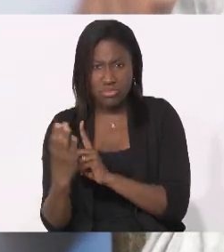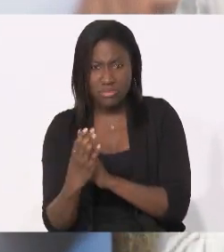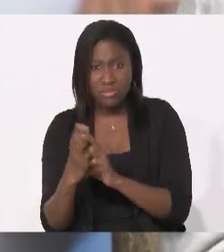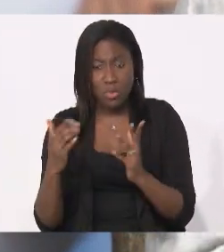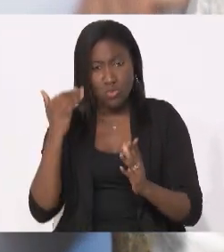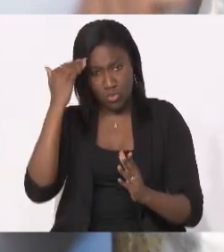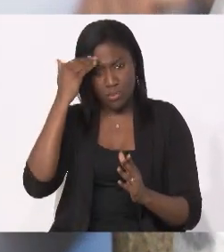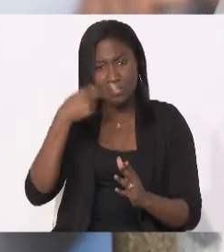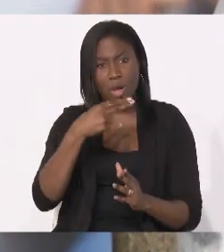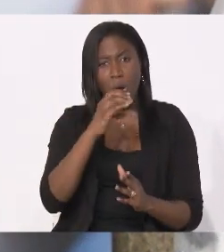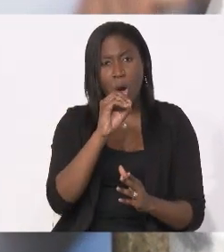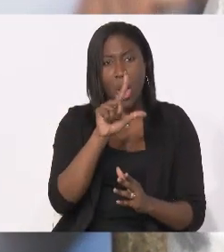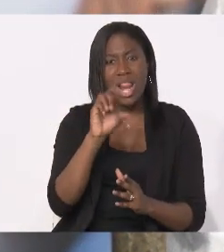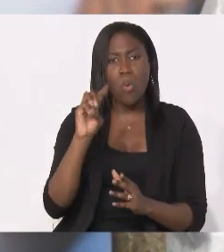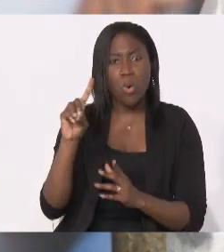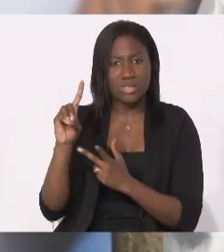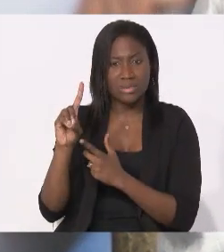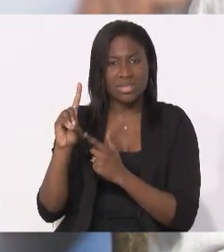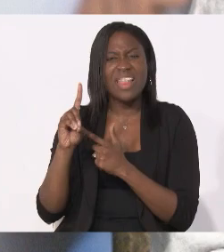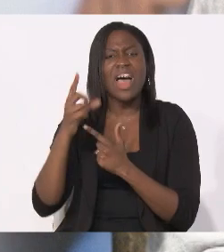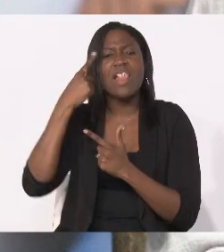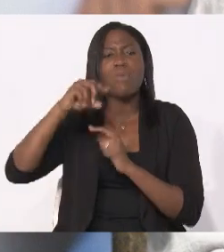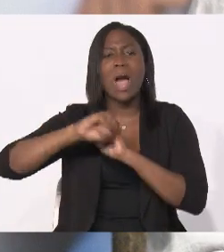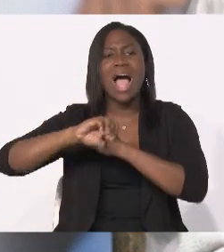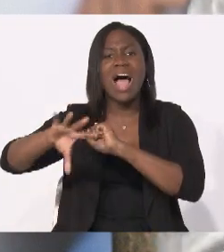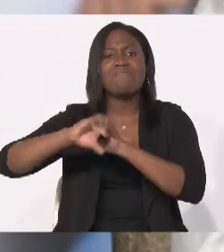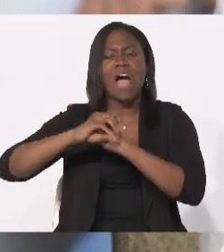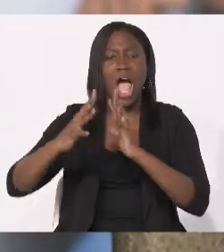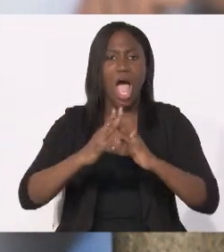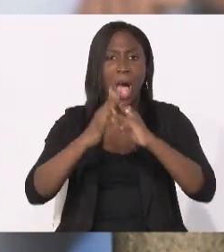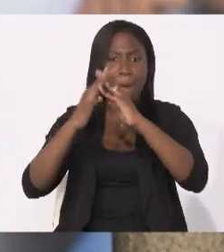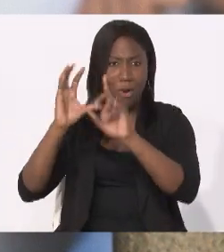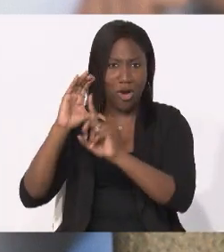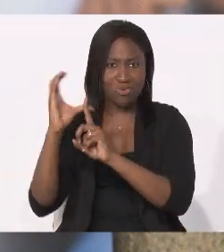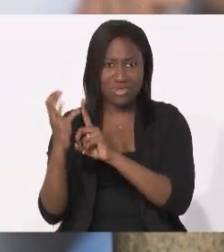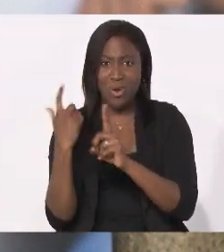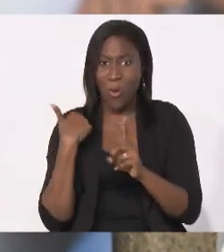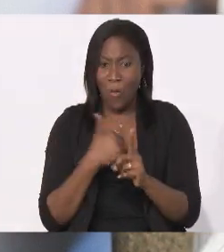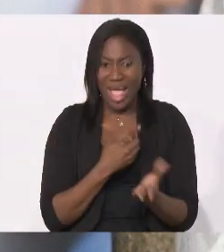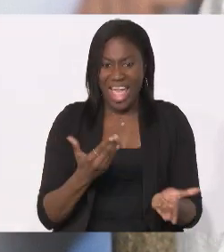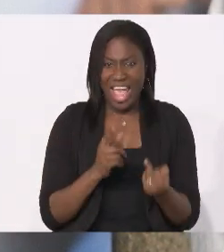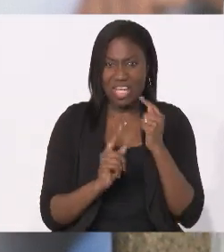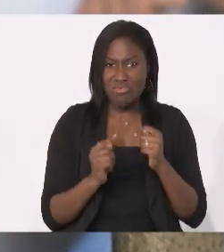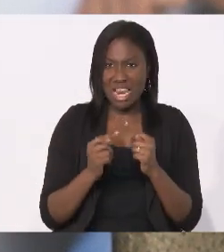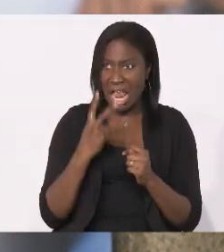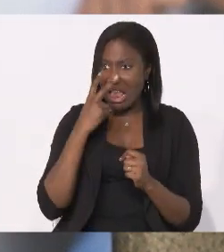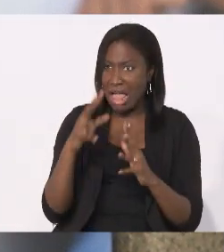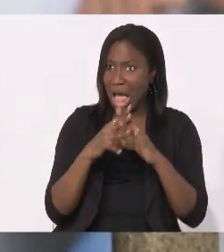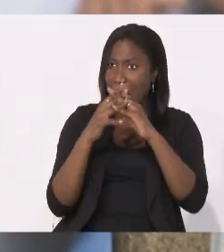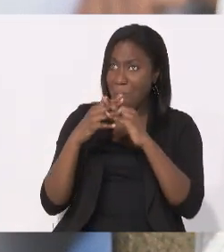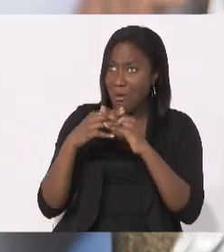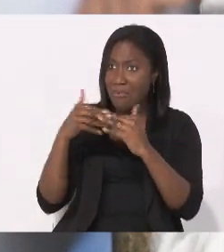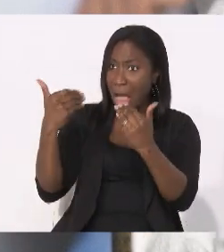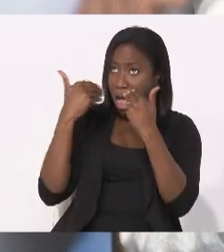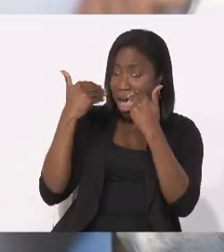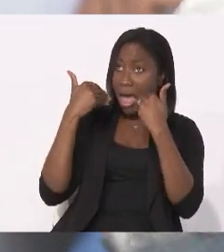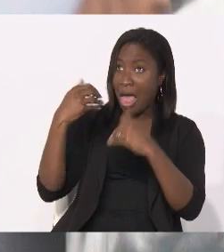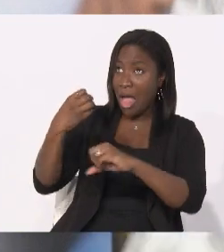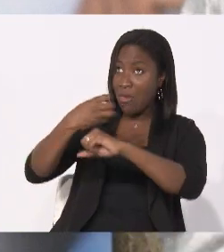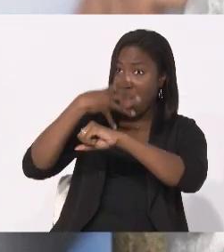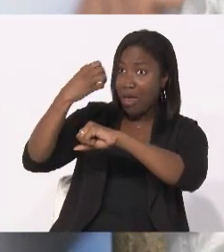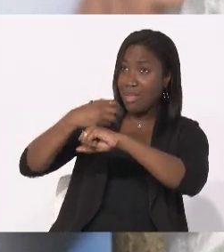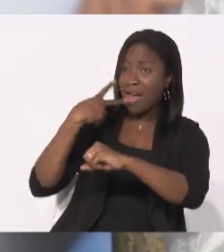about our history. And I just created this camp because I wanted local. I wanted us to know about us. So that's my fear, that